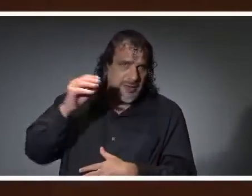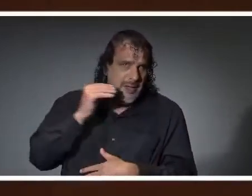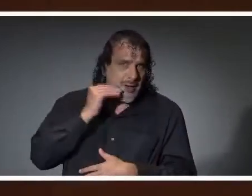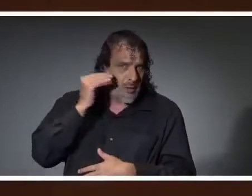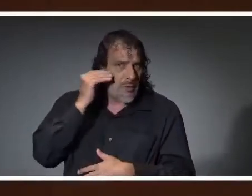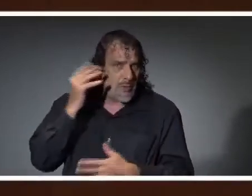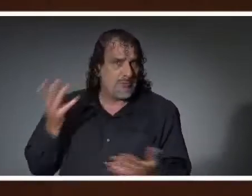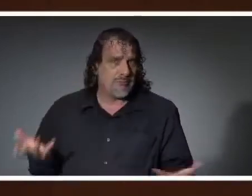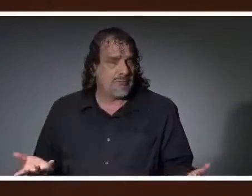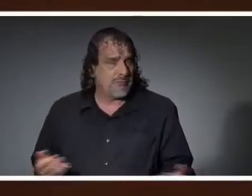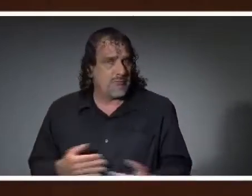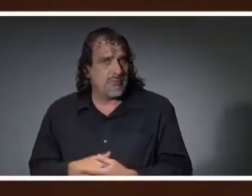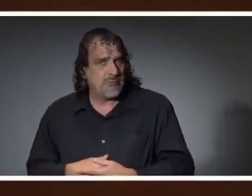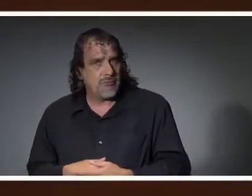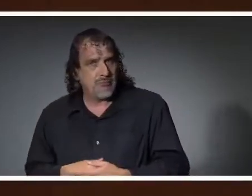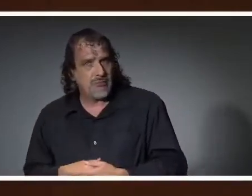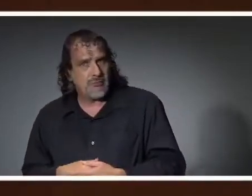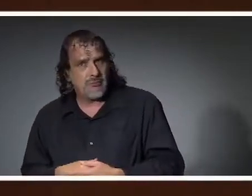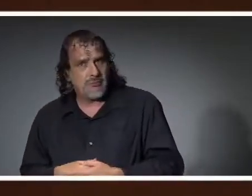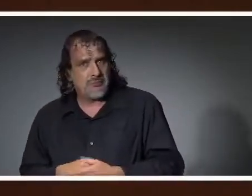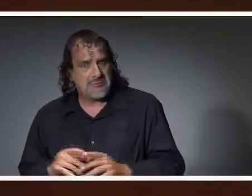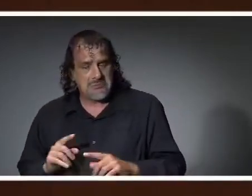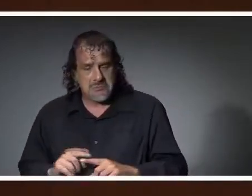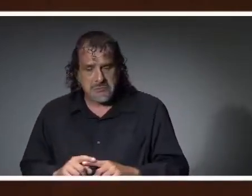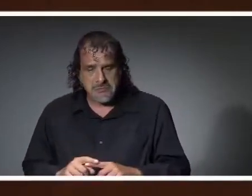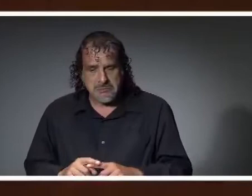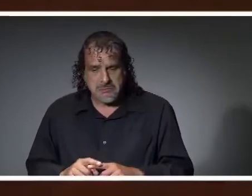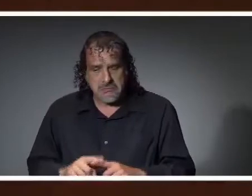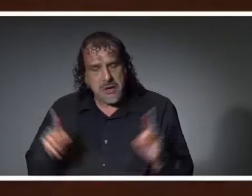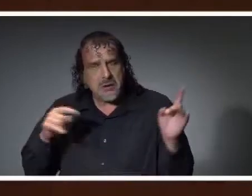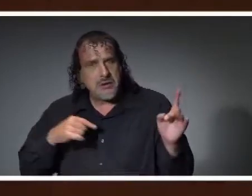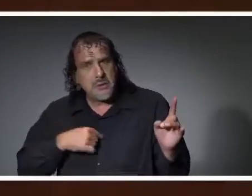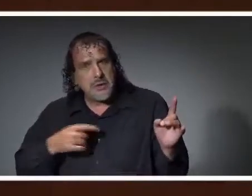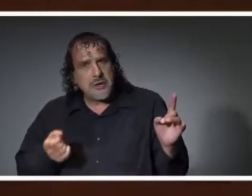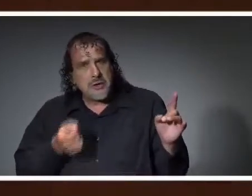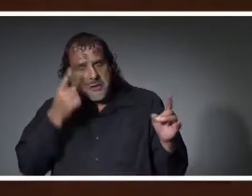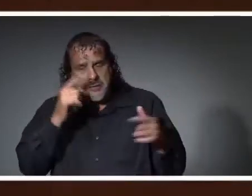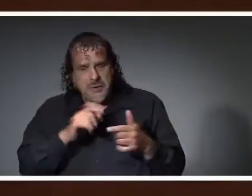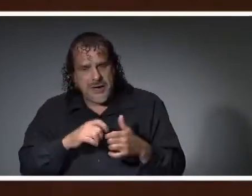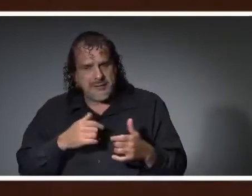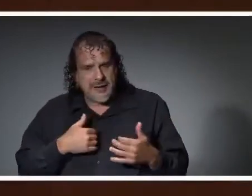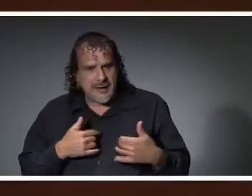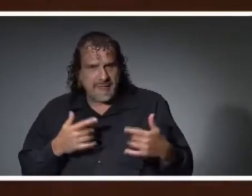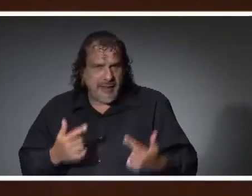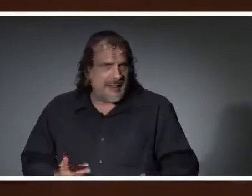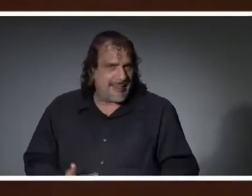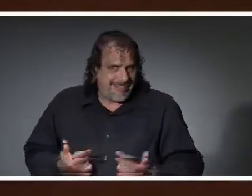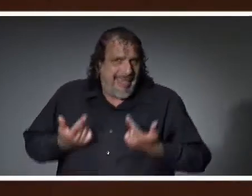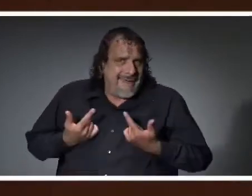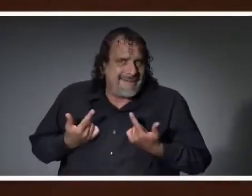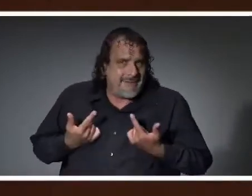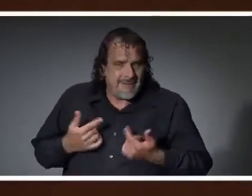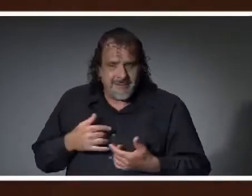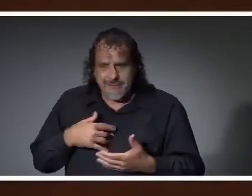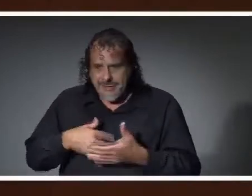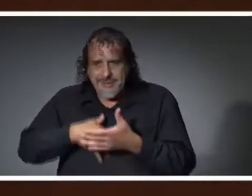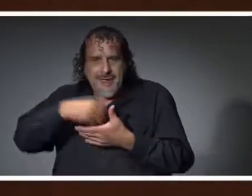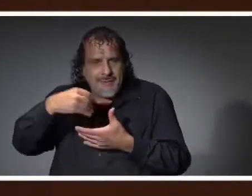avoid crowds of this magnitude. But we understand that we got to live a little bit, and if it's something outdoors that we can do